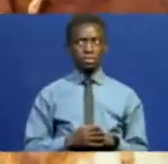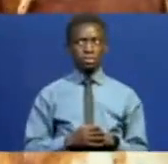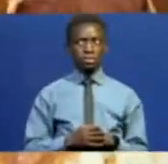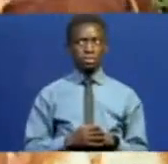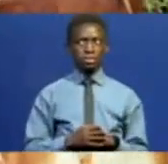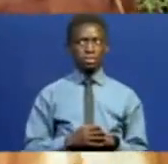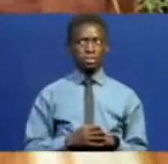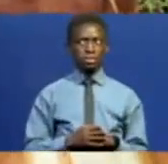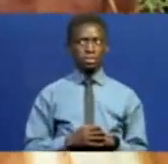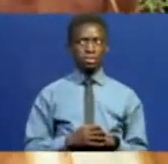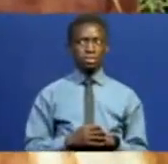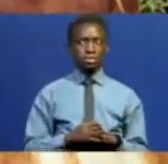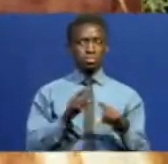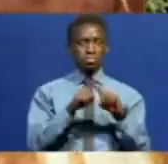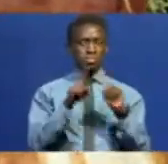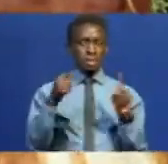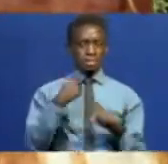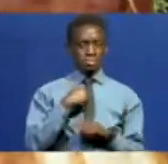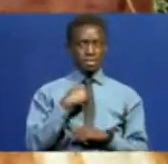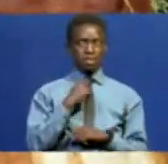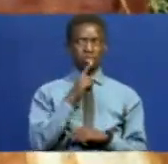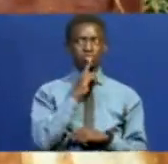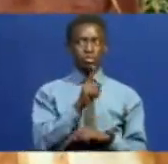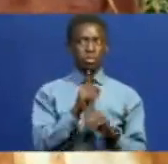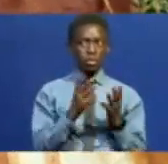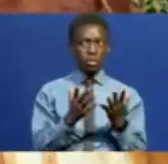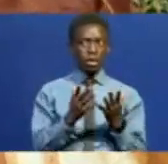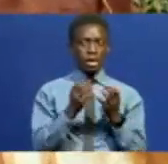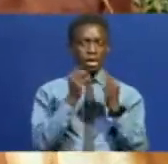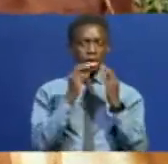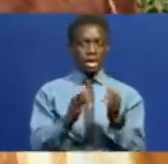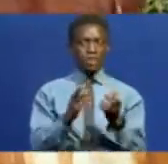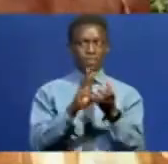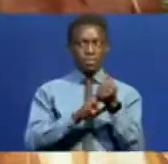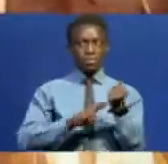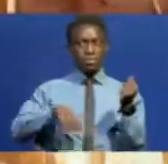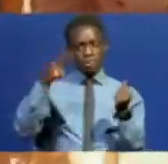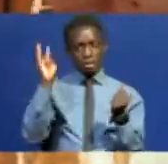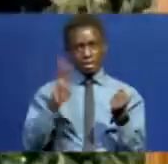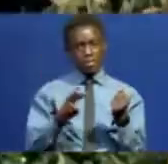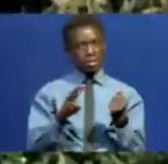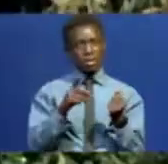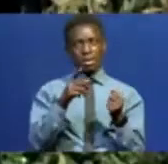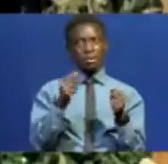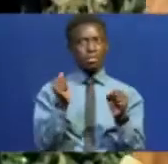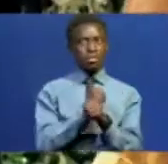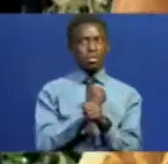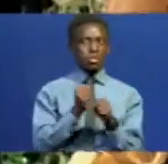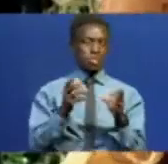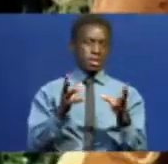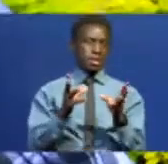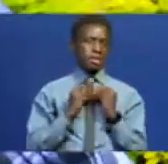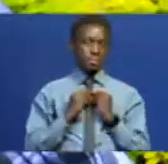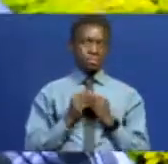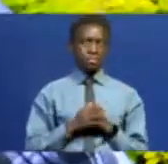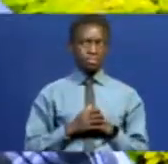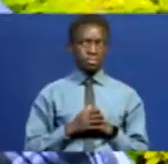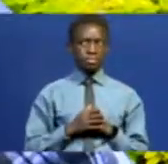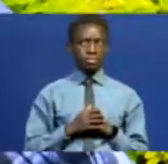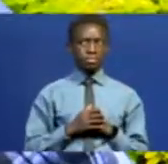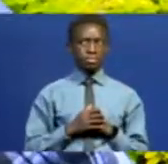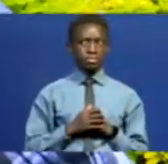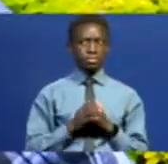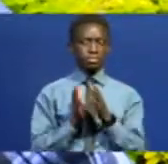Lakini mi kitu niko sure of, na tukupiga mse na whip, kitu yezi embrace yo. It's called Stories